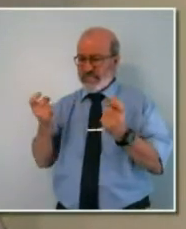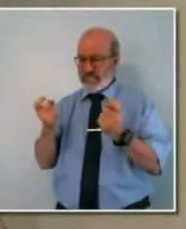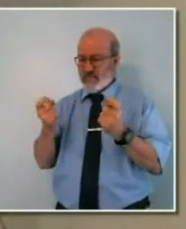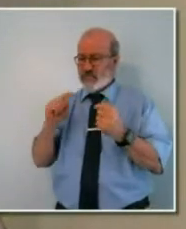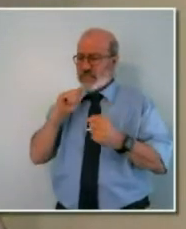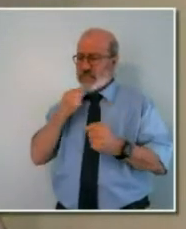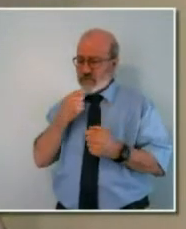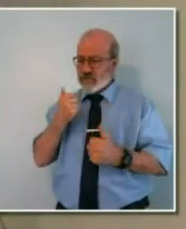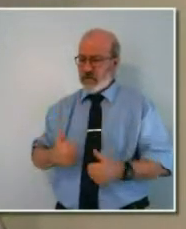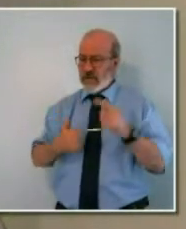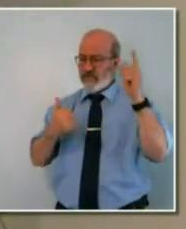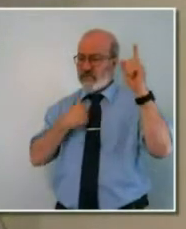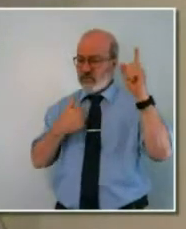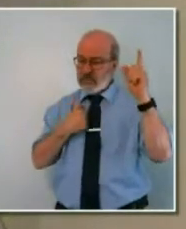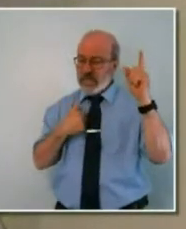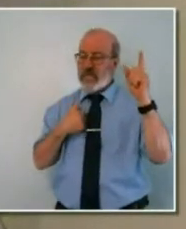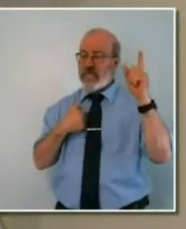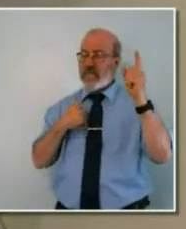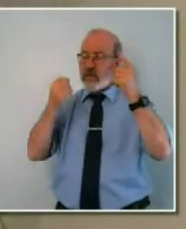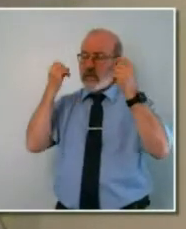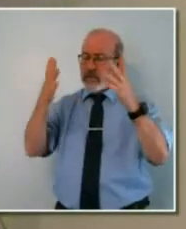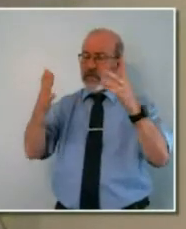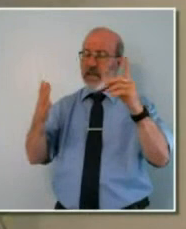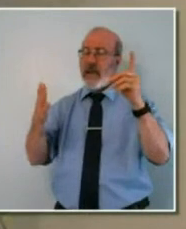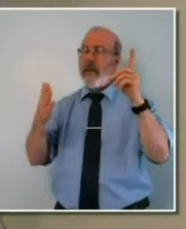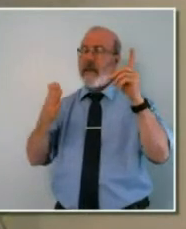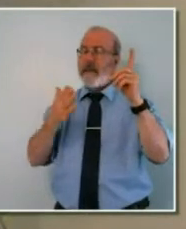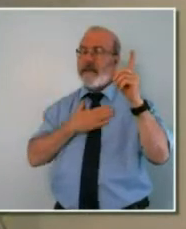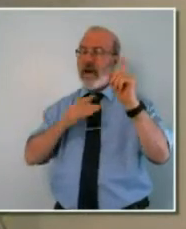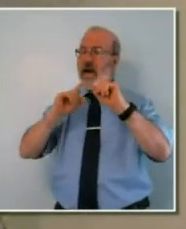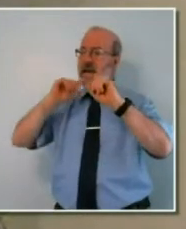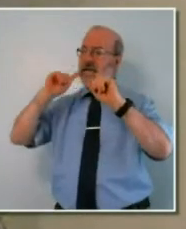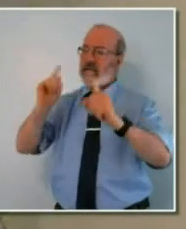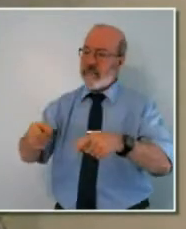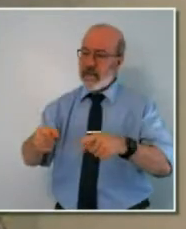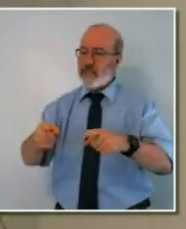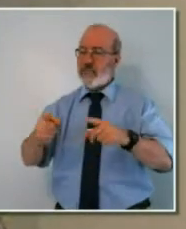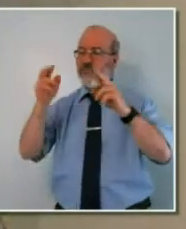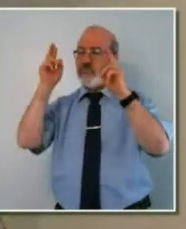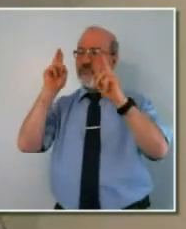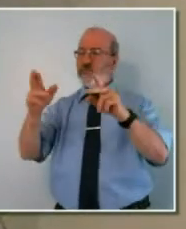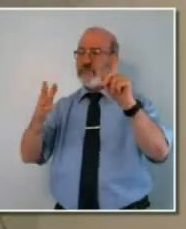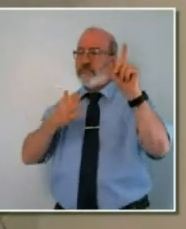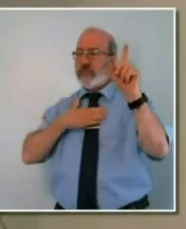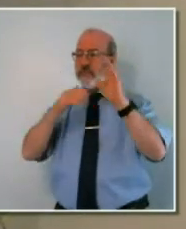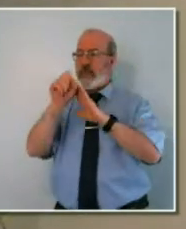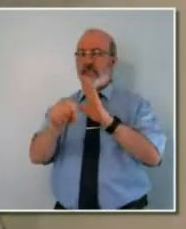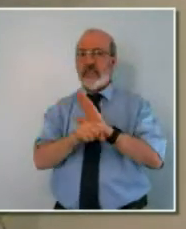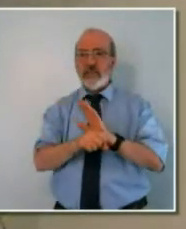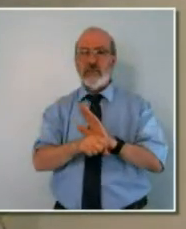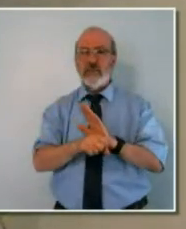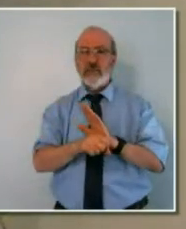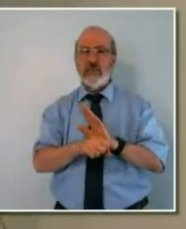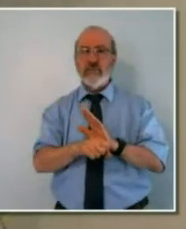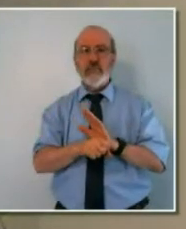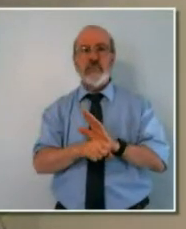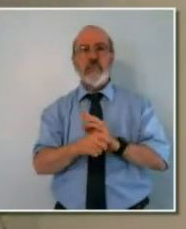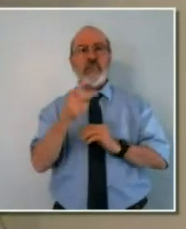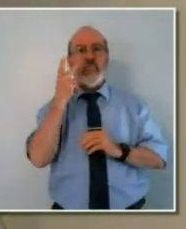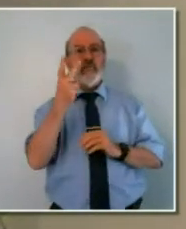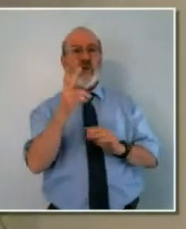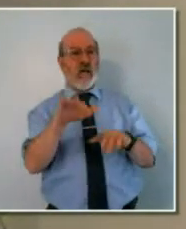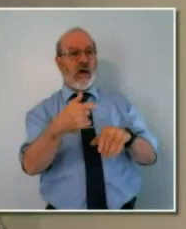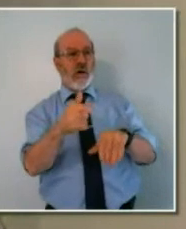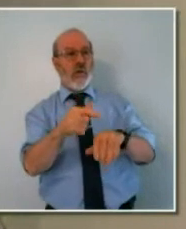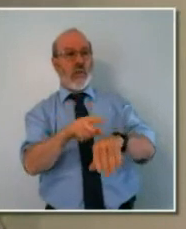living for me, before you obey my commandments and respect my statutes?" So we saw the how long on both